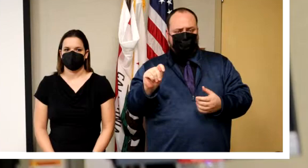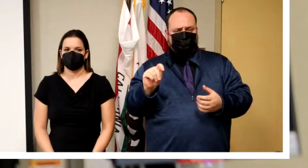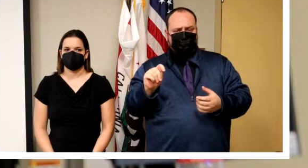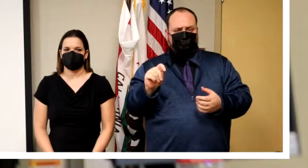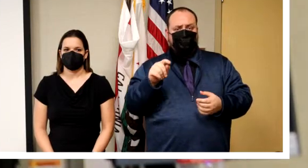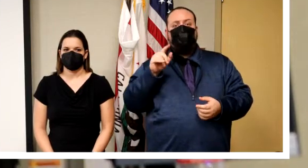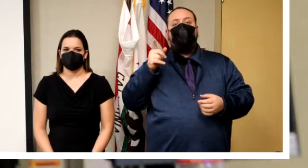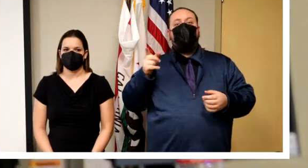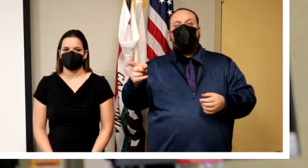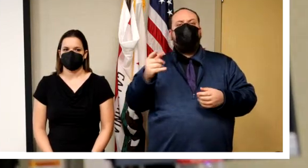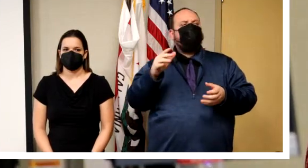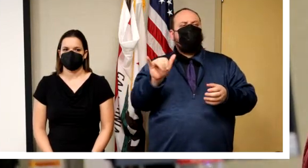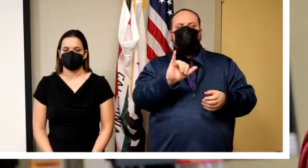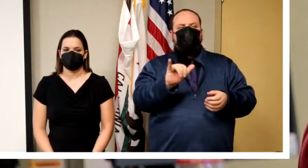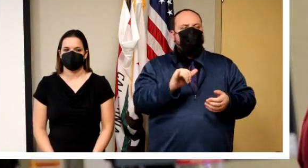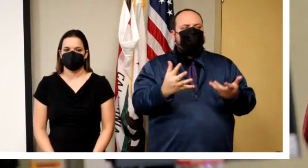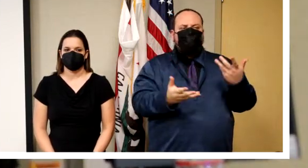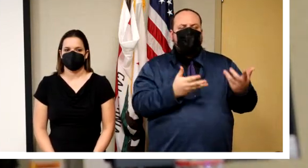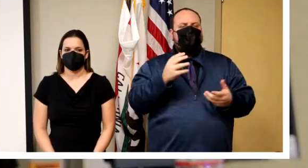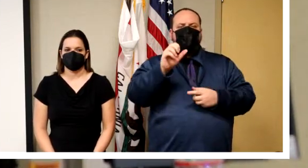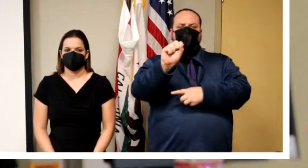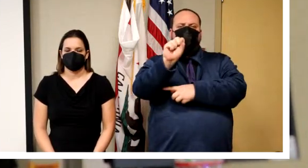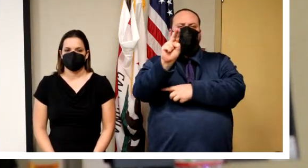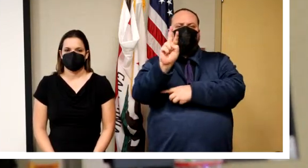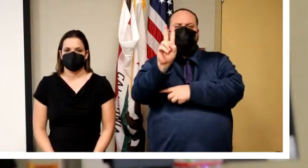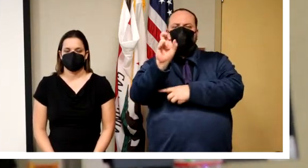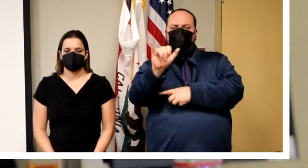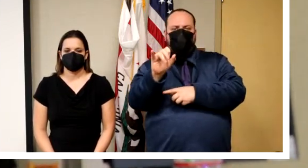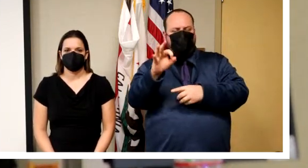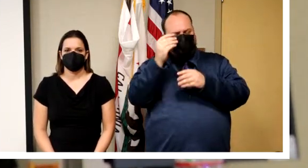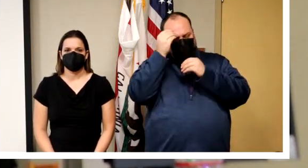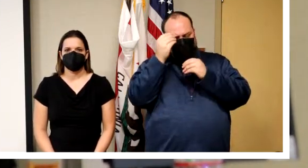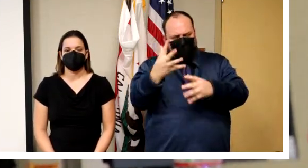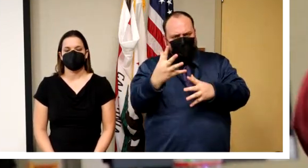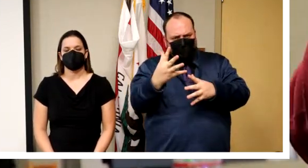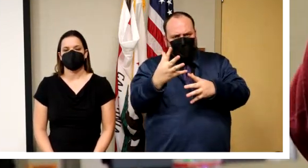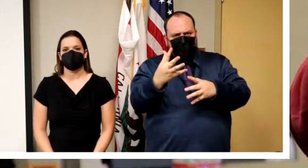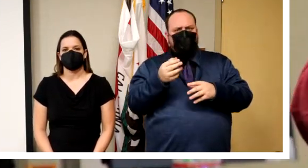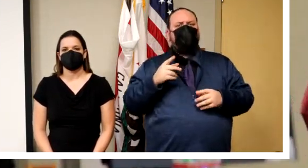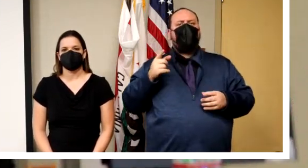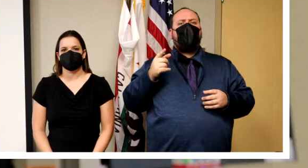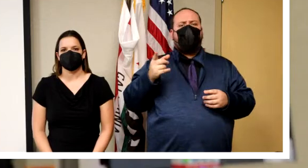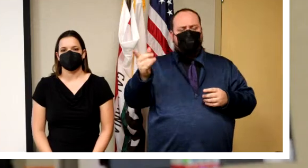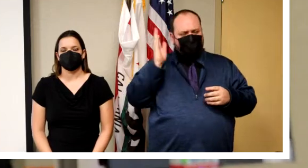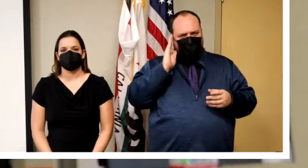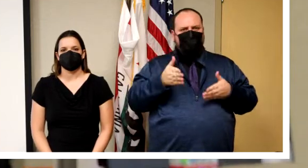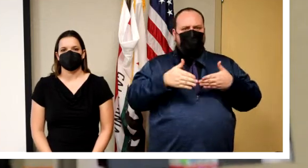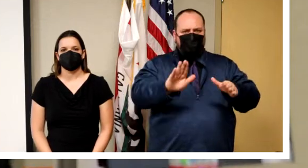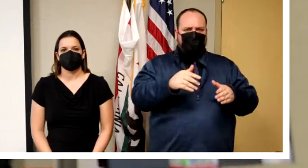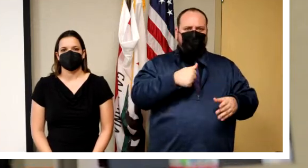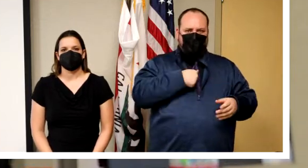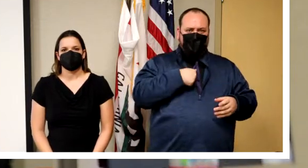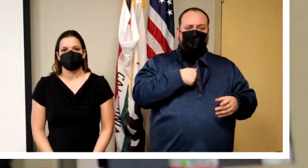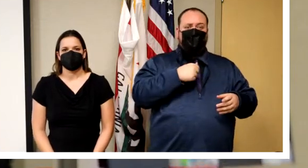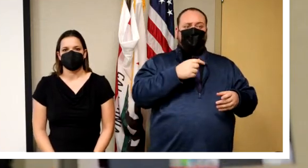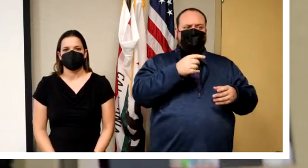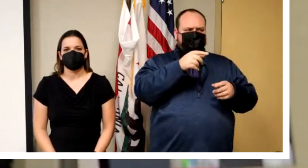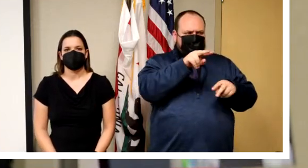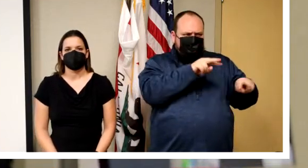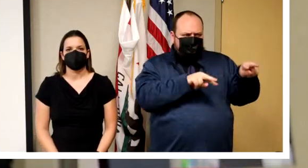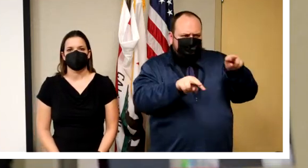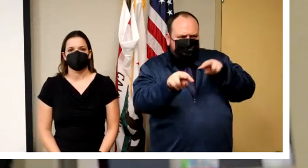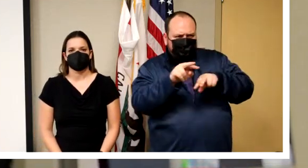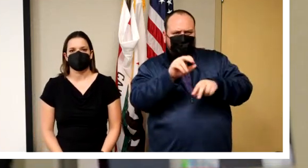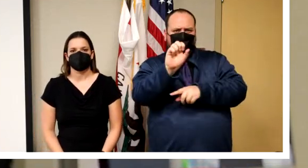it's basically a survey of information, and the Census Bureau allows us to, I guess there is a little bit of an extrapolation to be able to survey it and tell